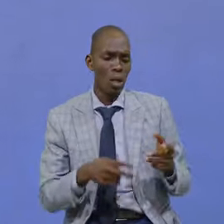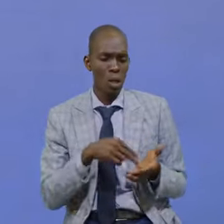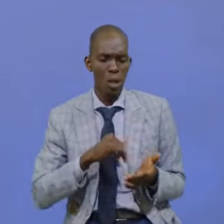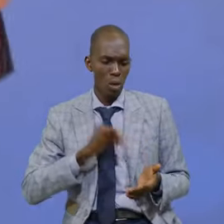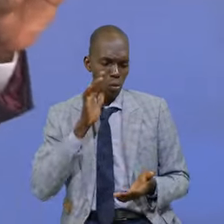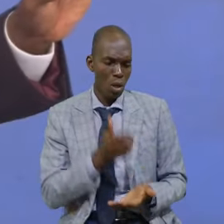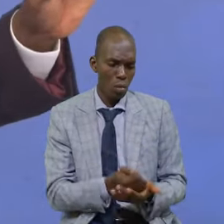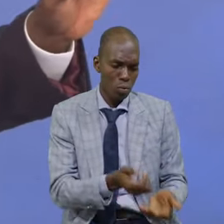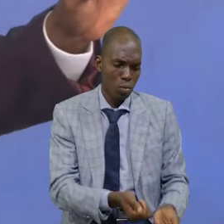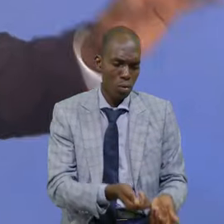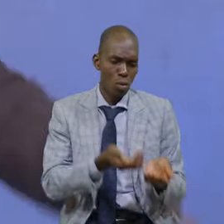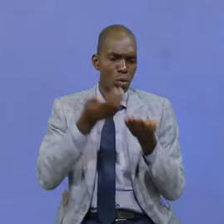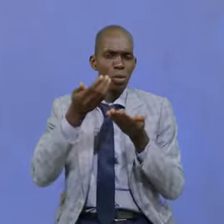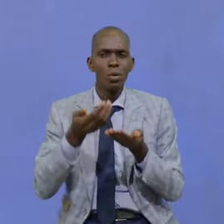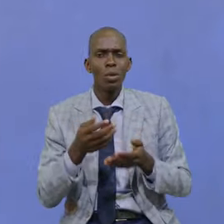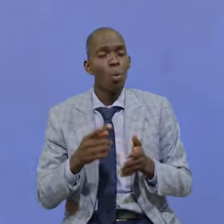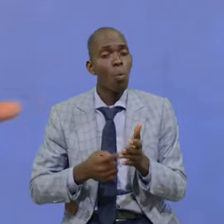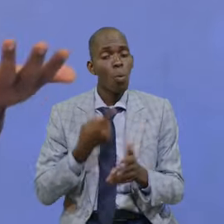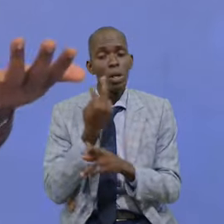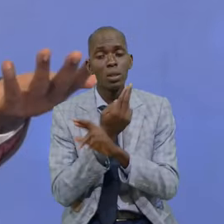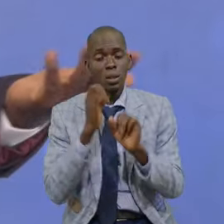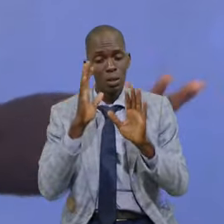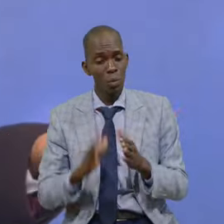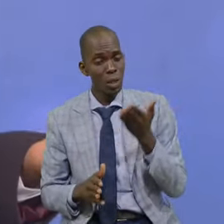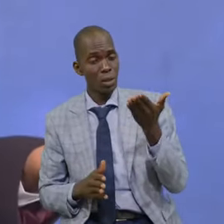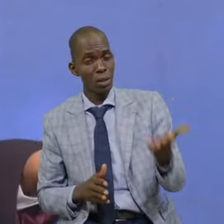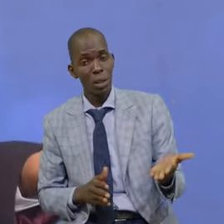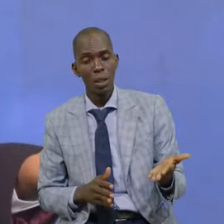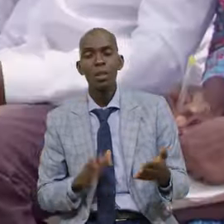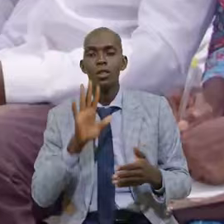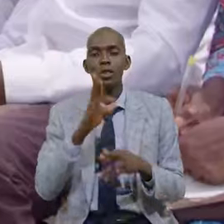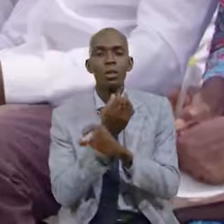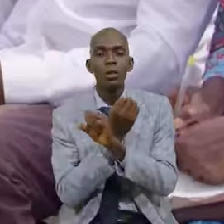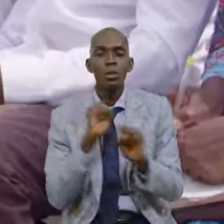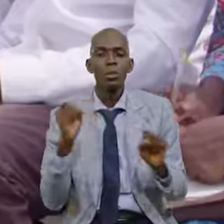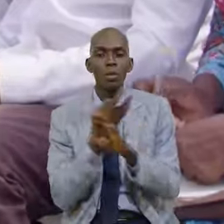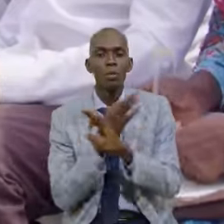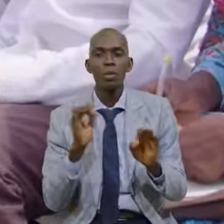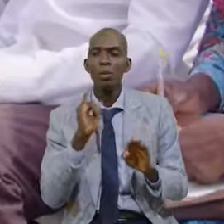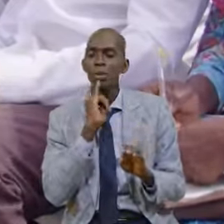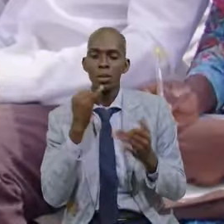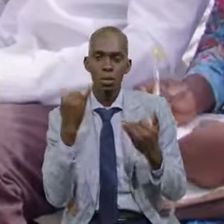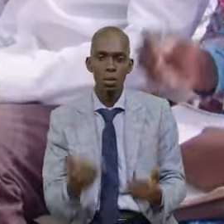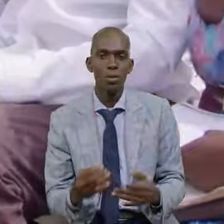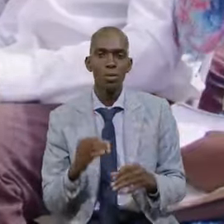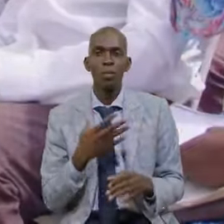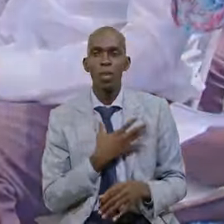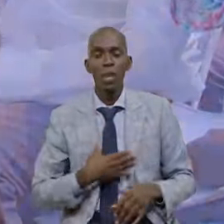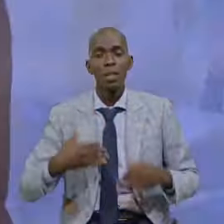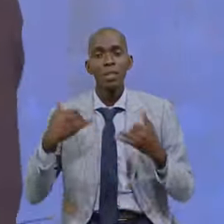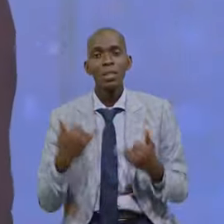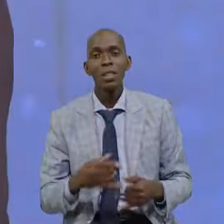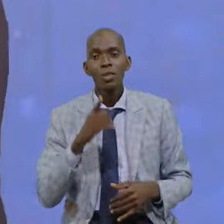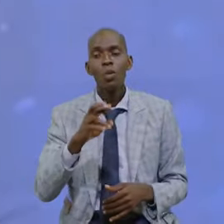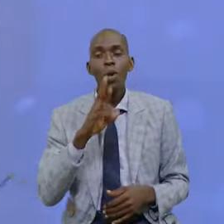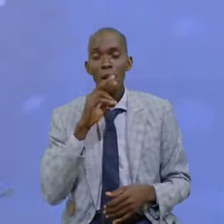up. Once the Redeemer is there, your redemption has come. And now you are the one,